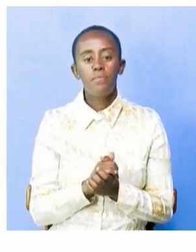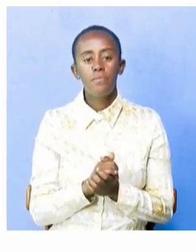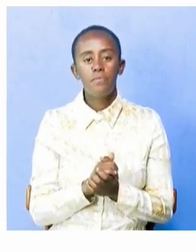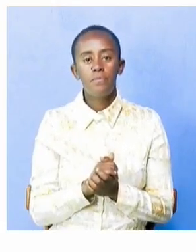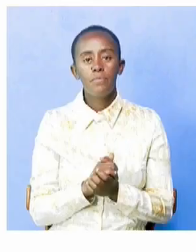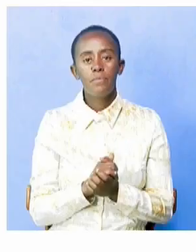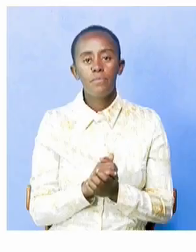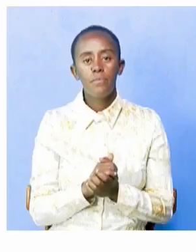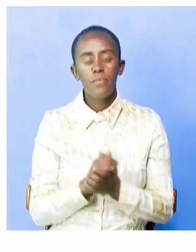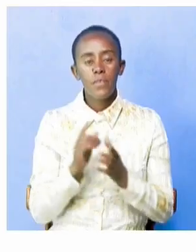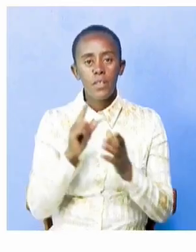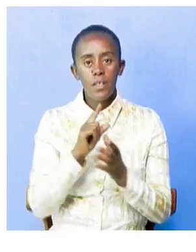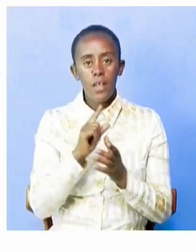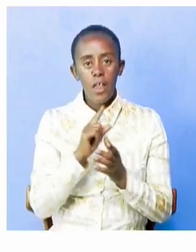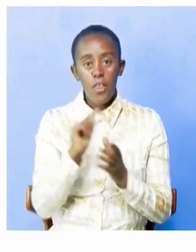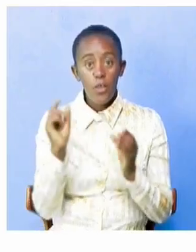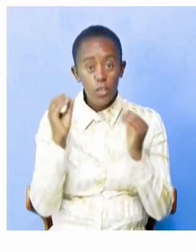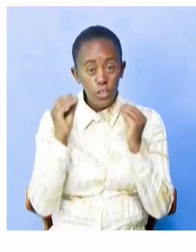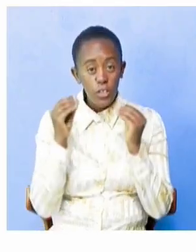The teacher.